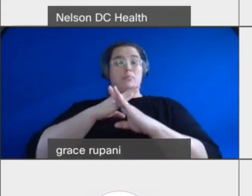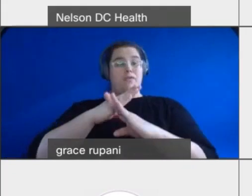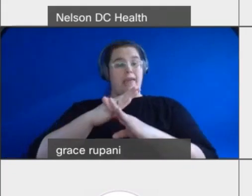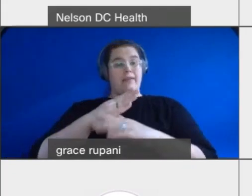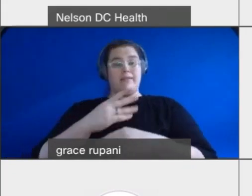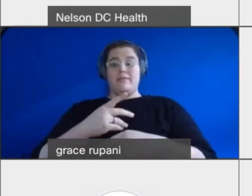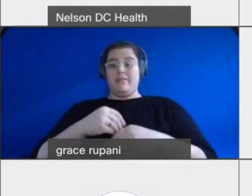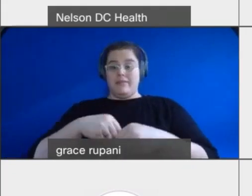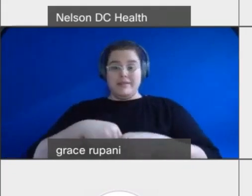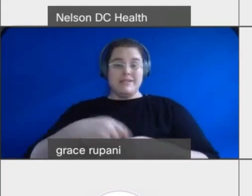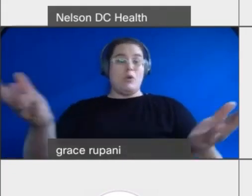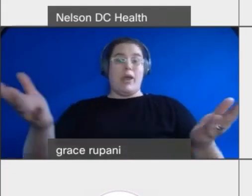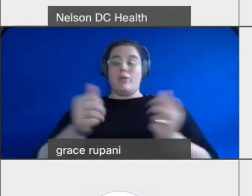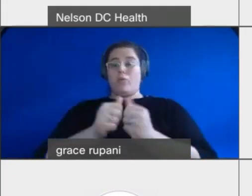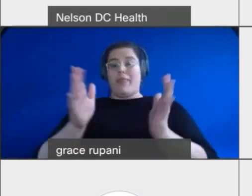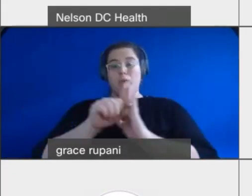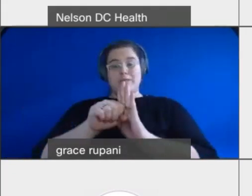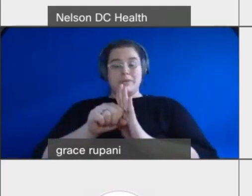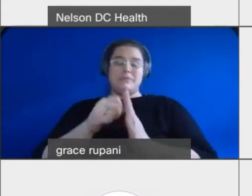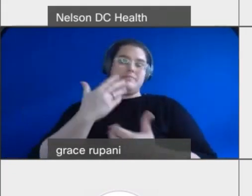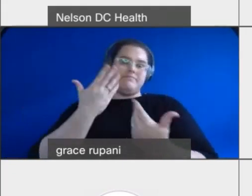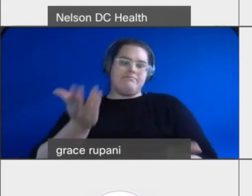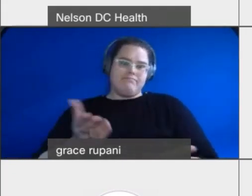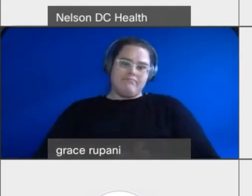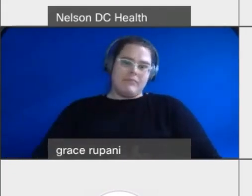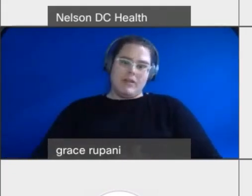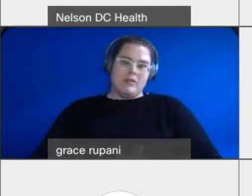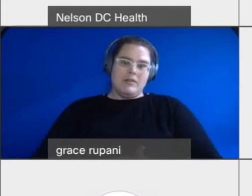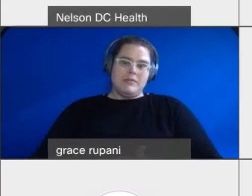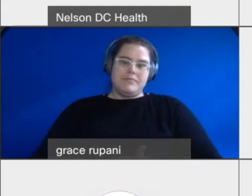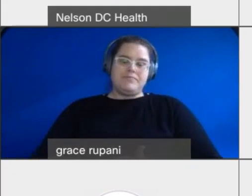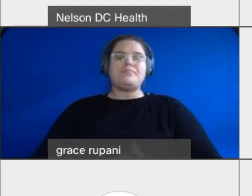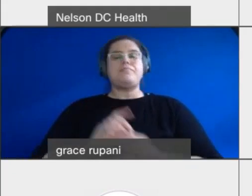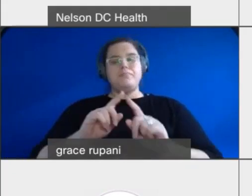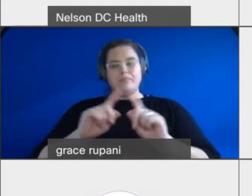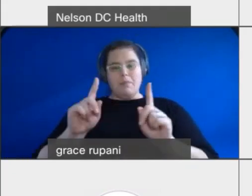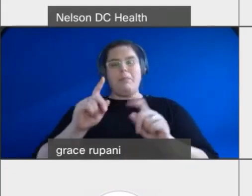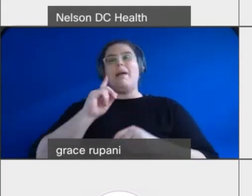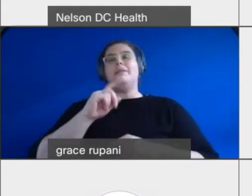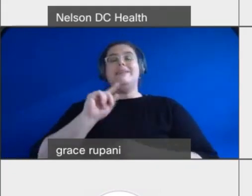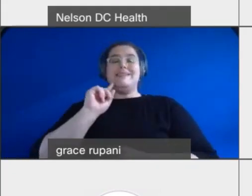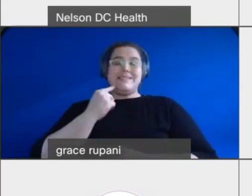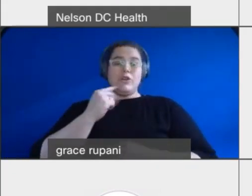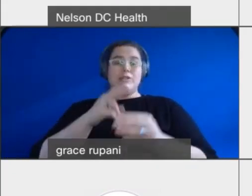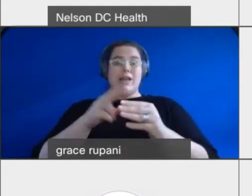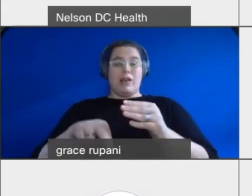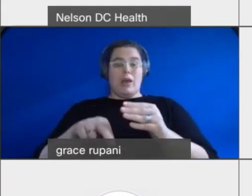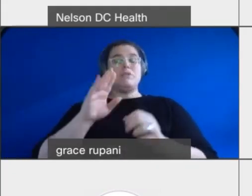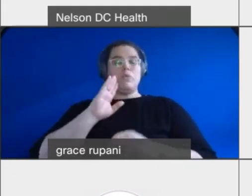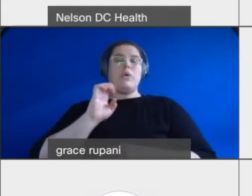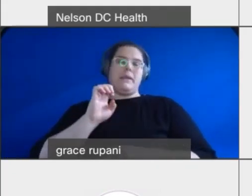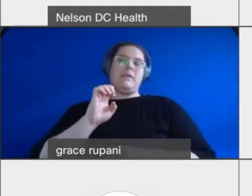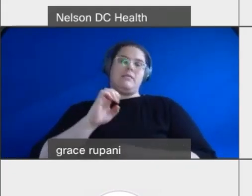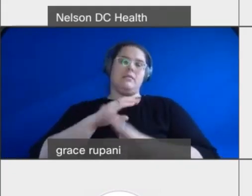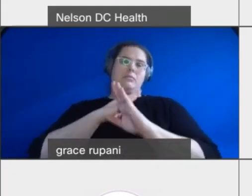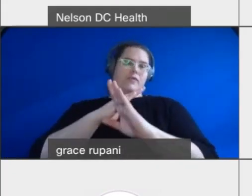from the vaccine, as Director Reese and Karen already mentioned, is that it will protect you from serious outcomes. And so that's great. I think that's fantastic